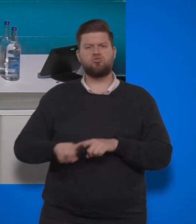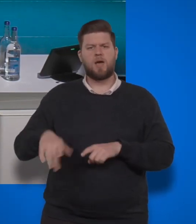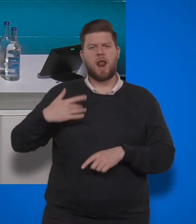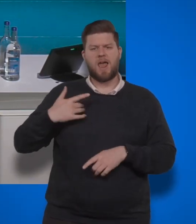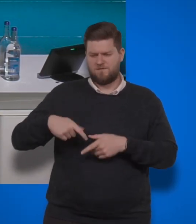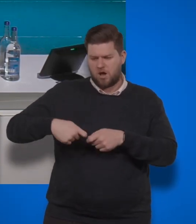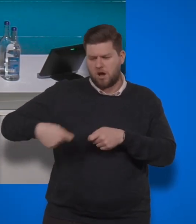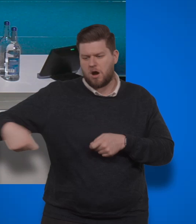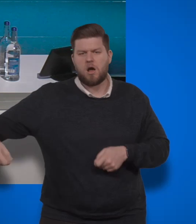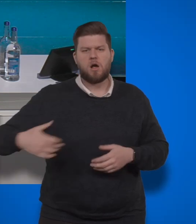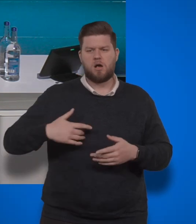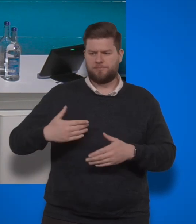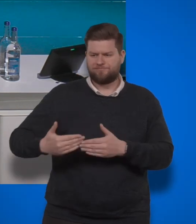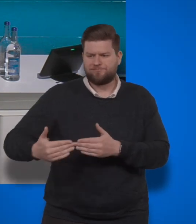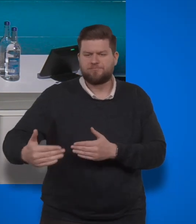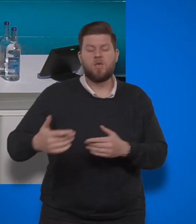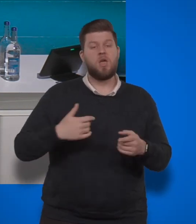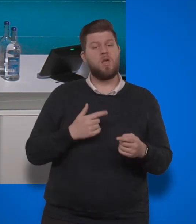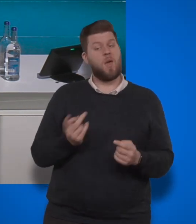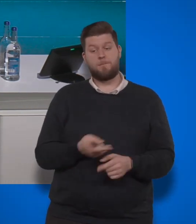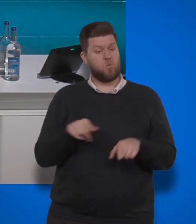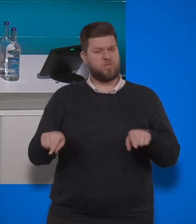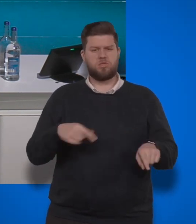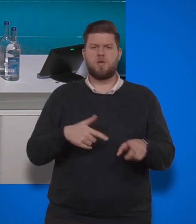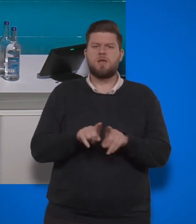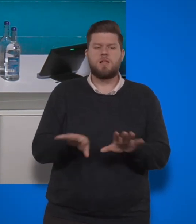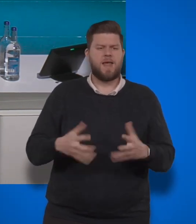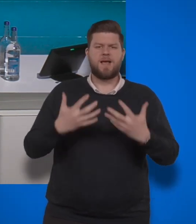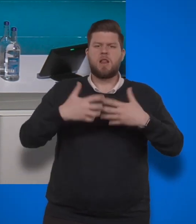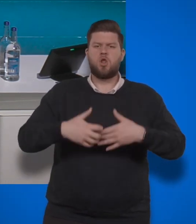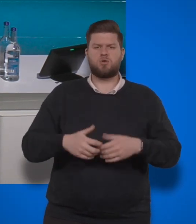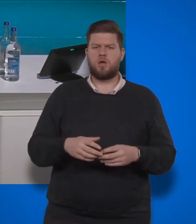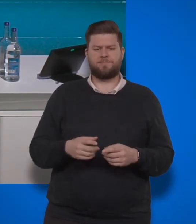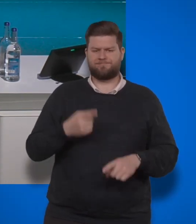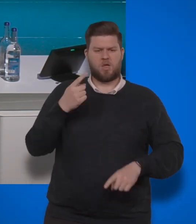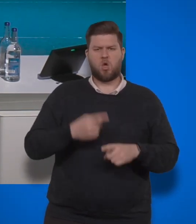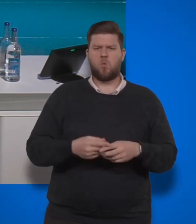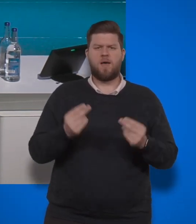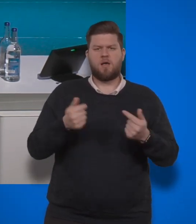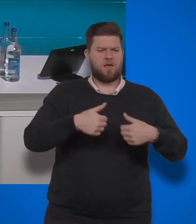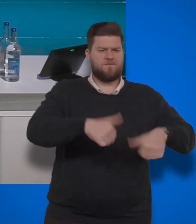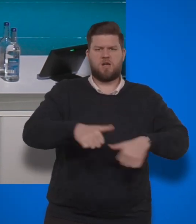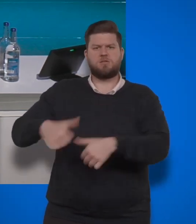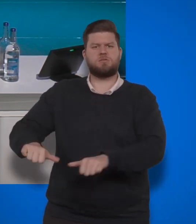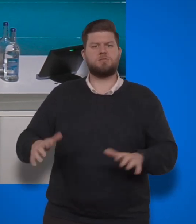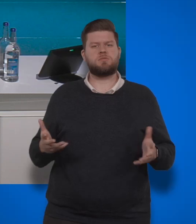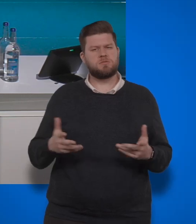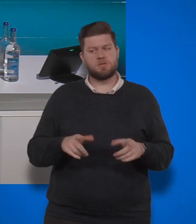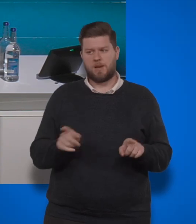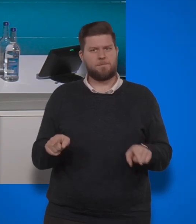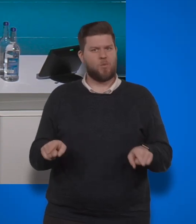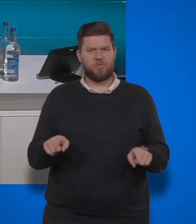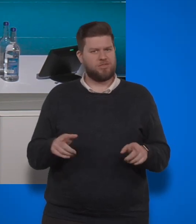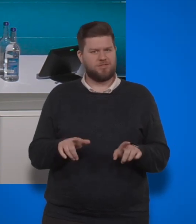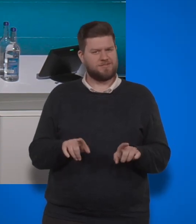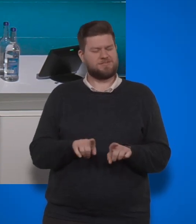use technology. In both cases, they're a kind of technological quick fix for what is a much deeper